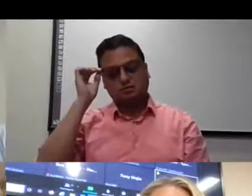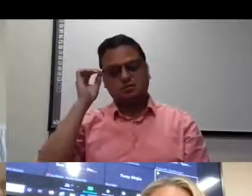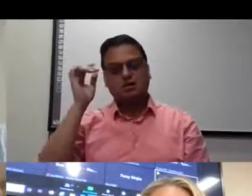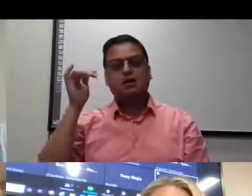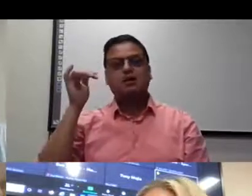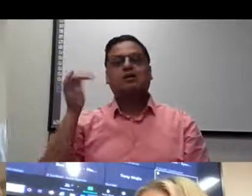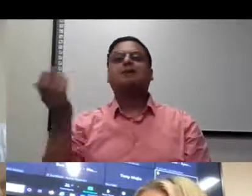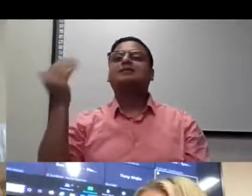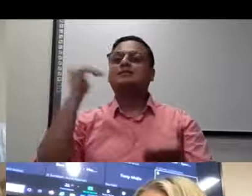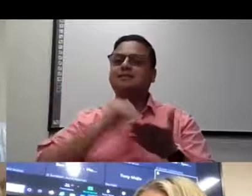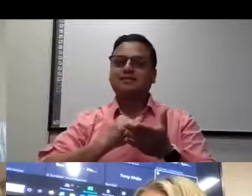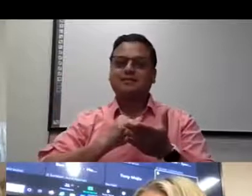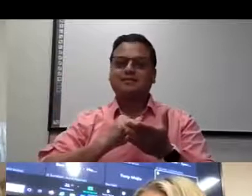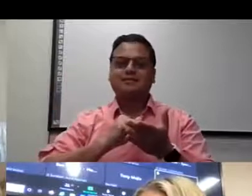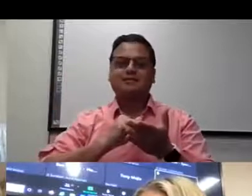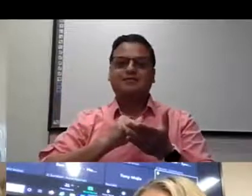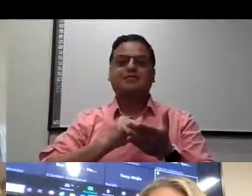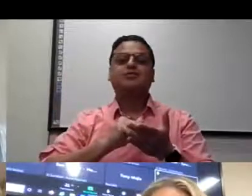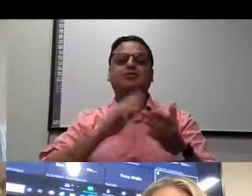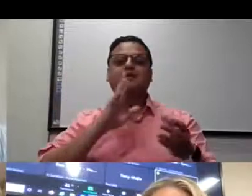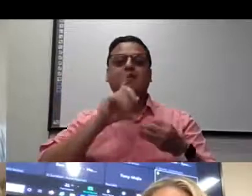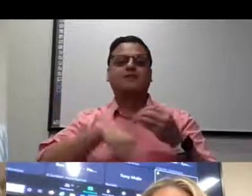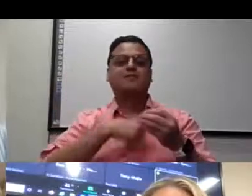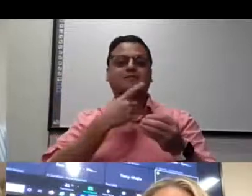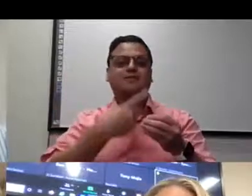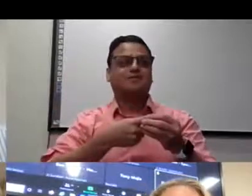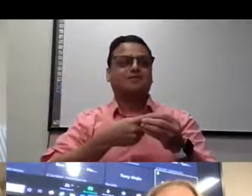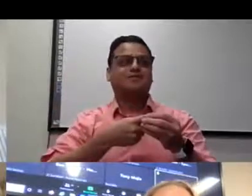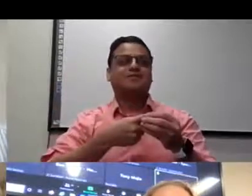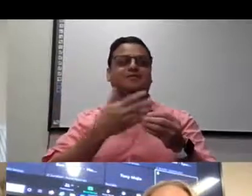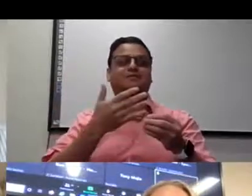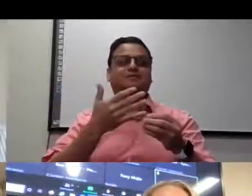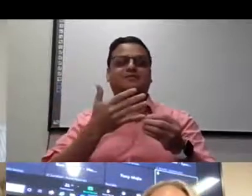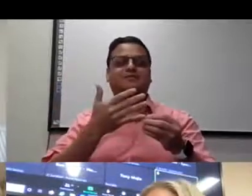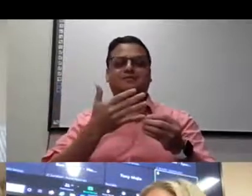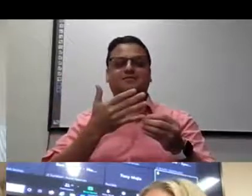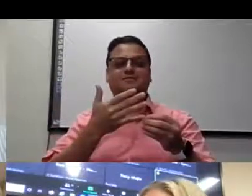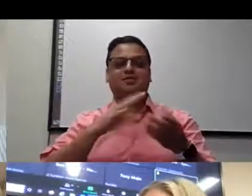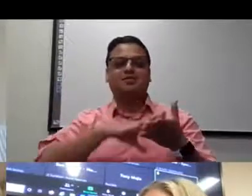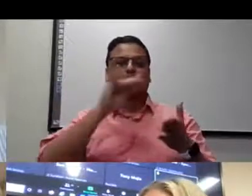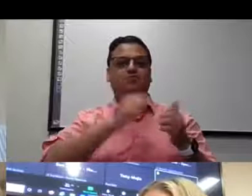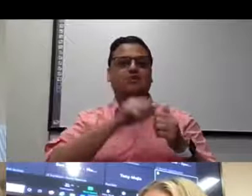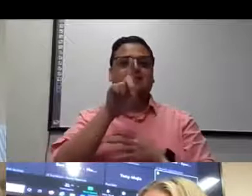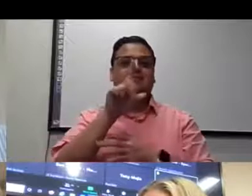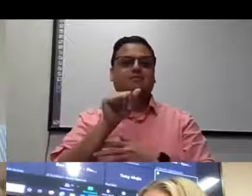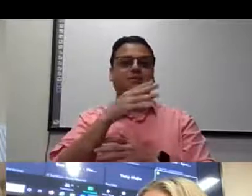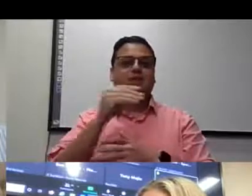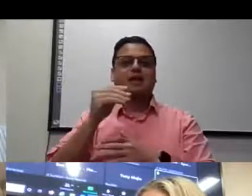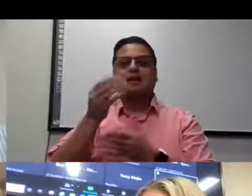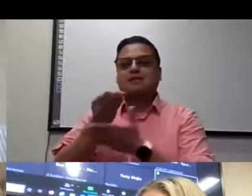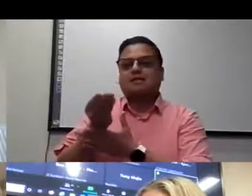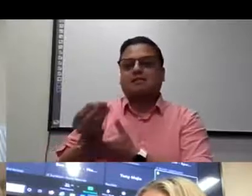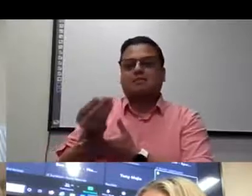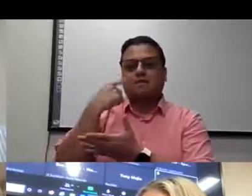to you again to bring up the issue of students with disabilities and settlements for